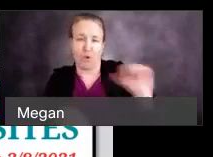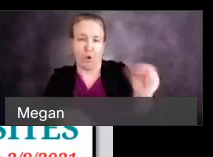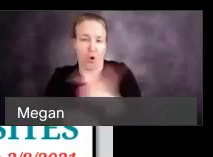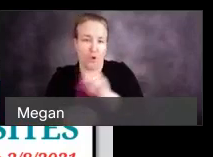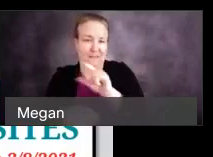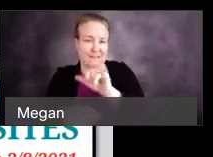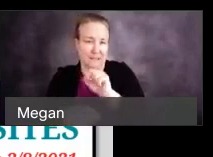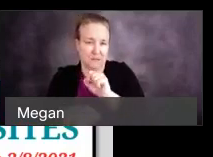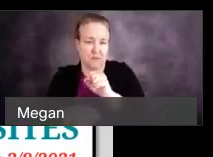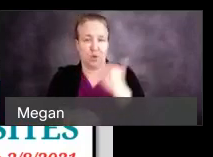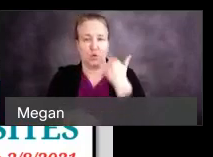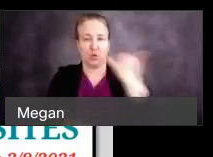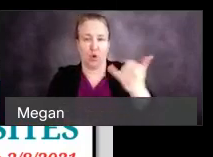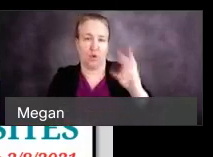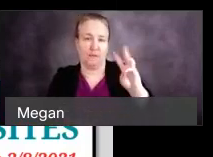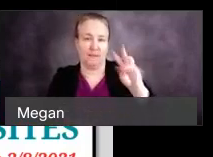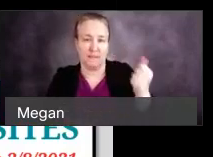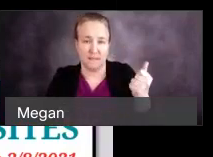at